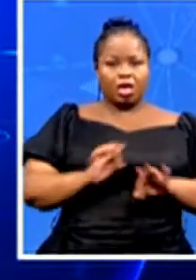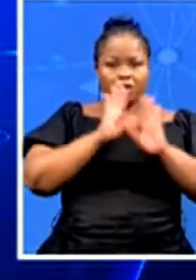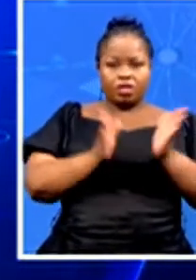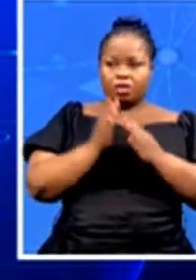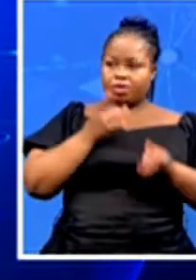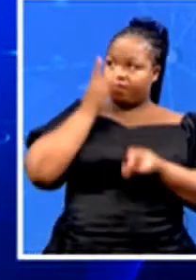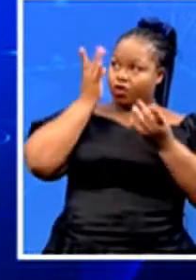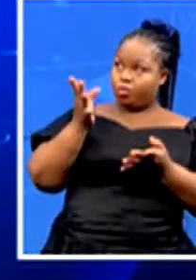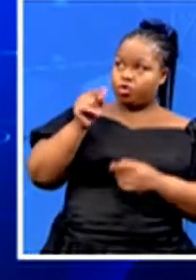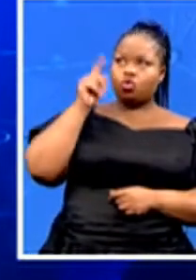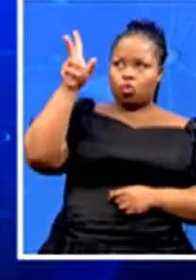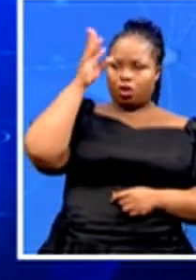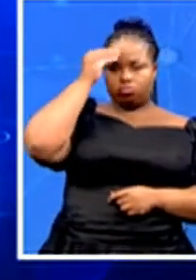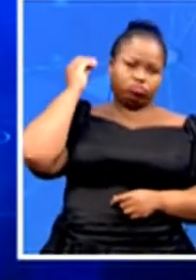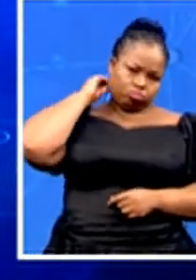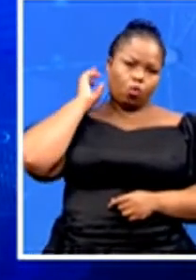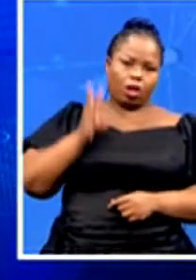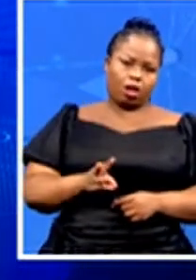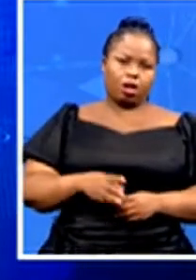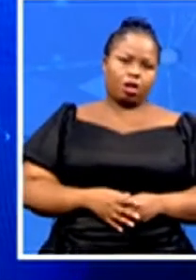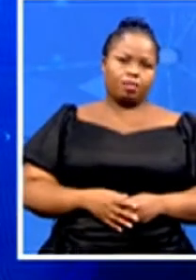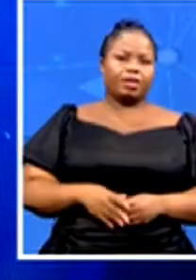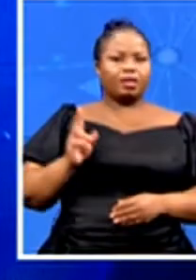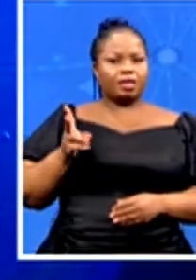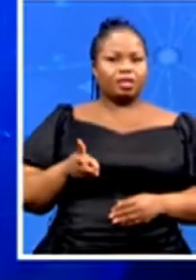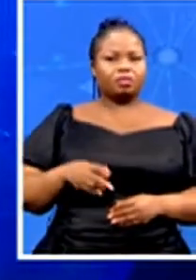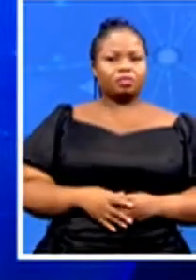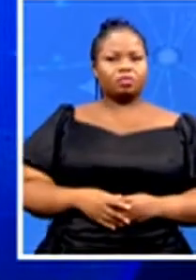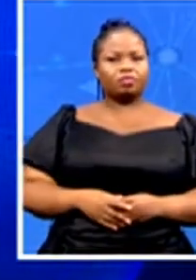into consideration. So those are very